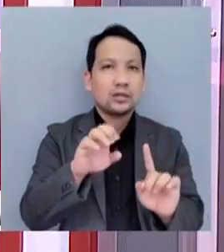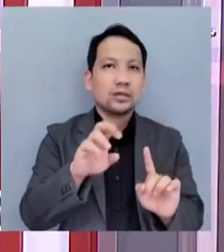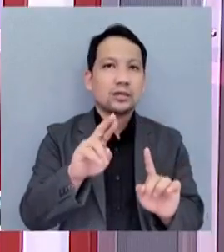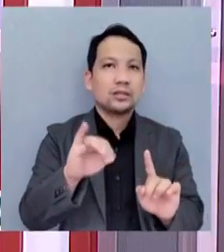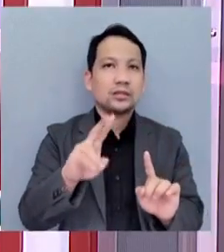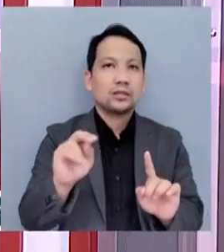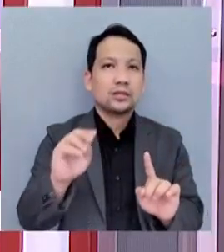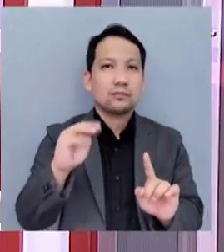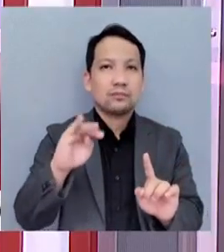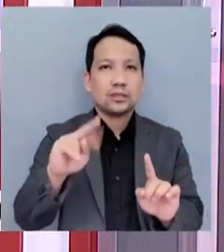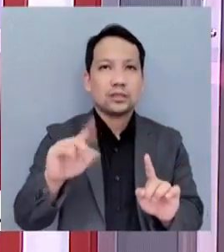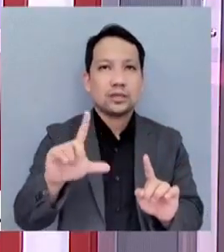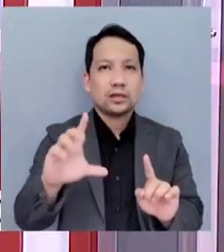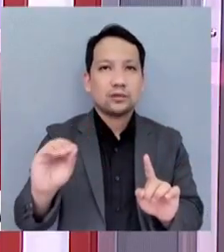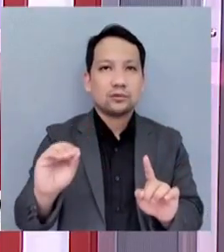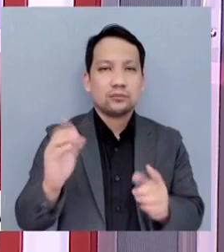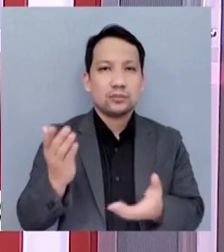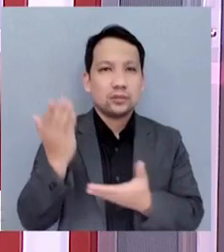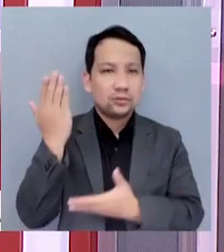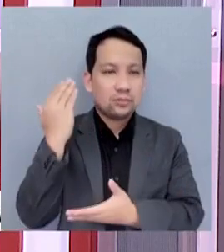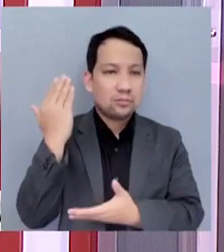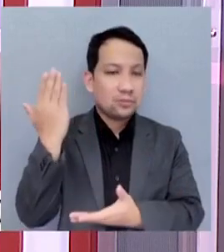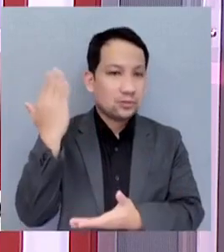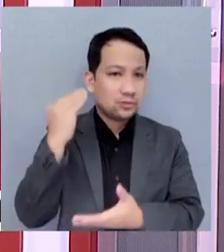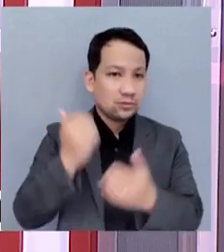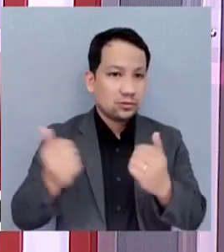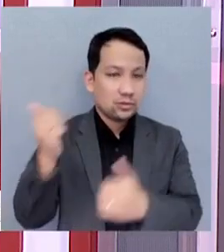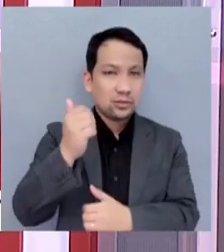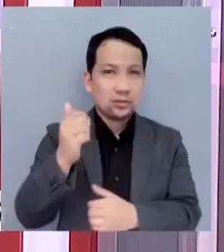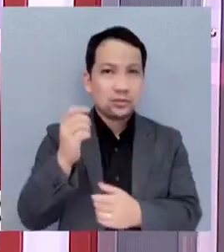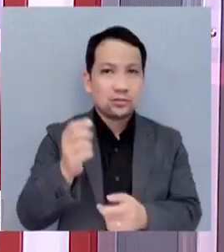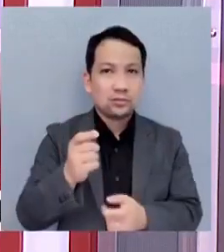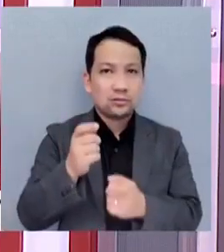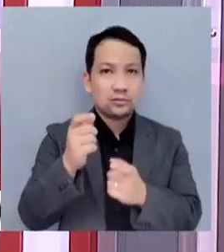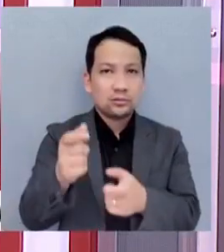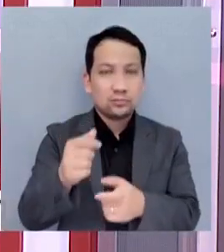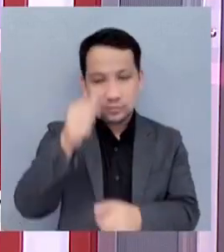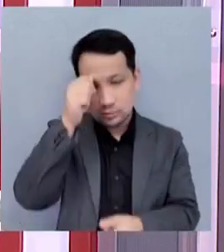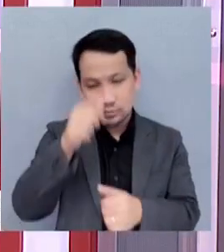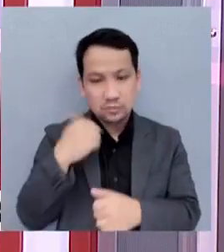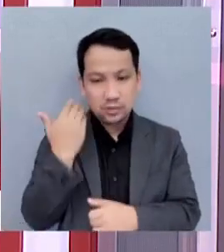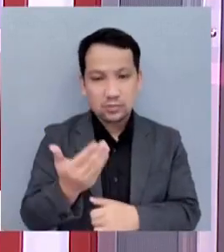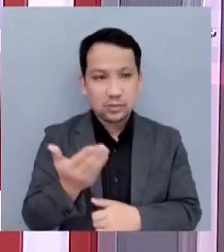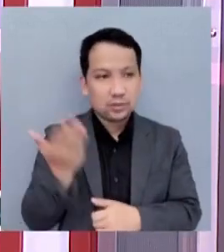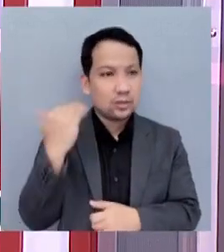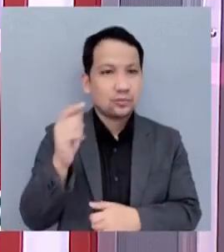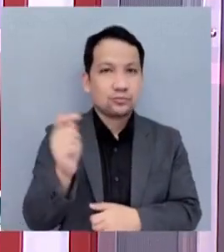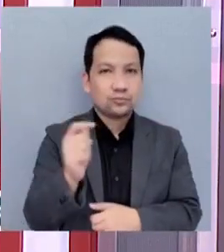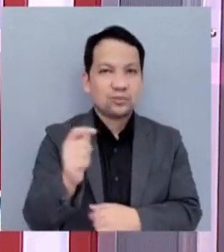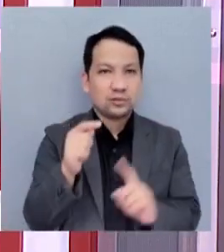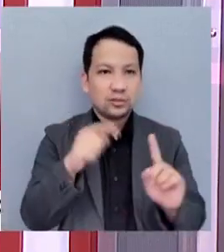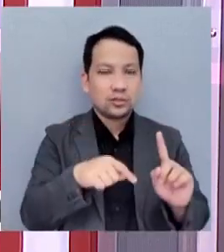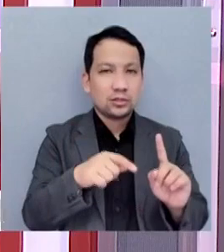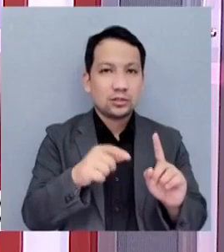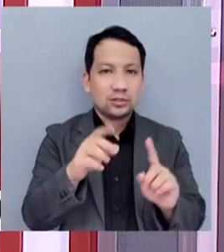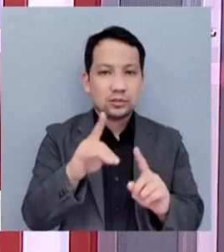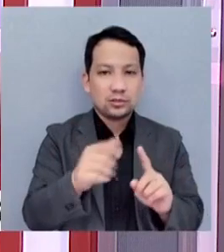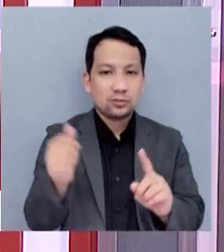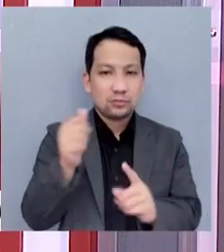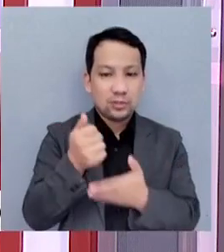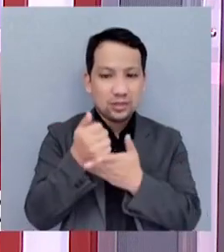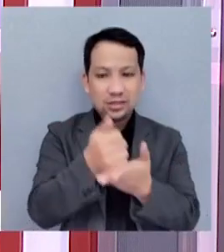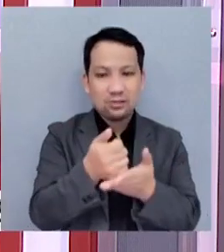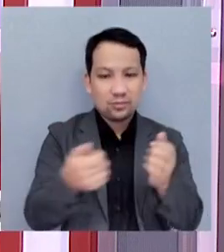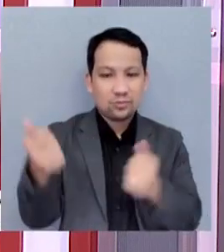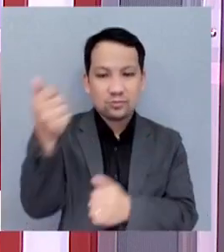of tributes for Manila's former top diplomat Albert Del Rosario after he passed away Tuesday. Del Rosario helped the Philippines win an